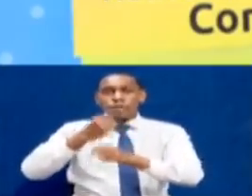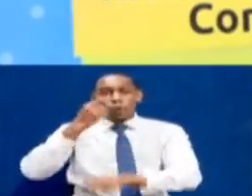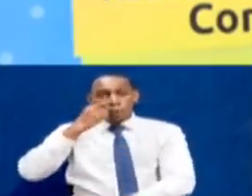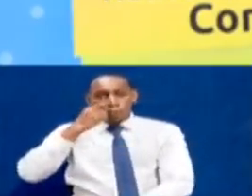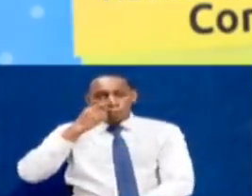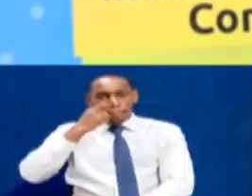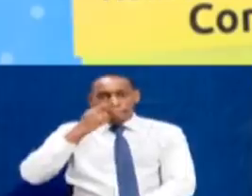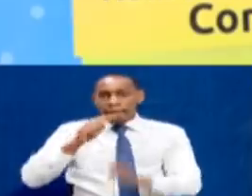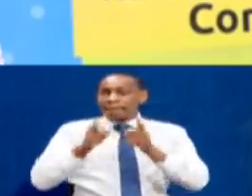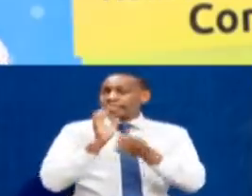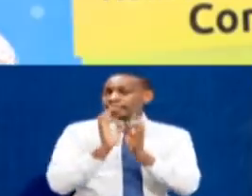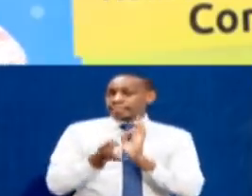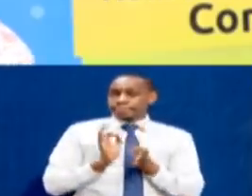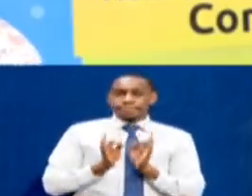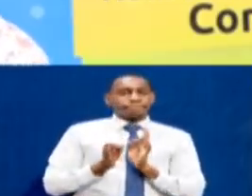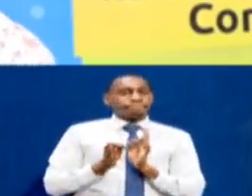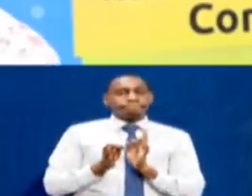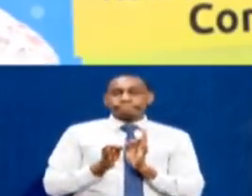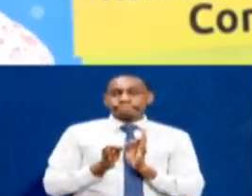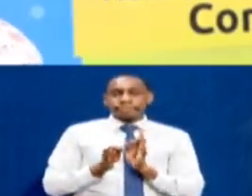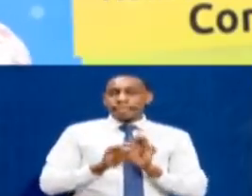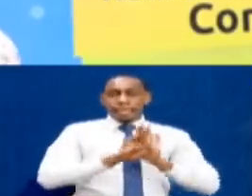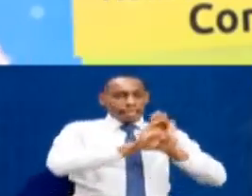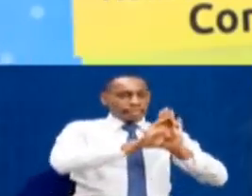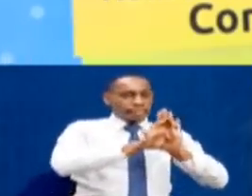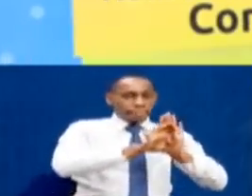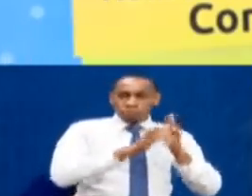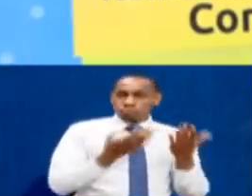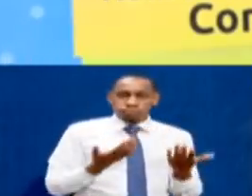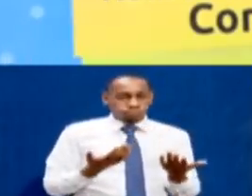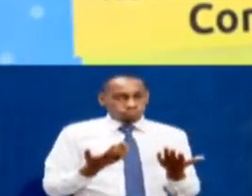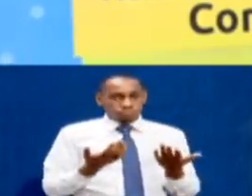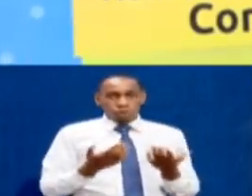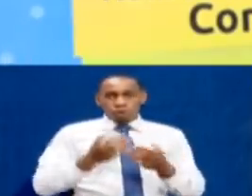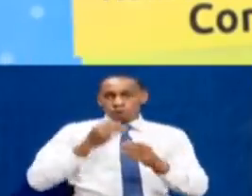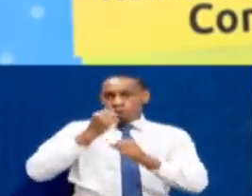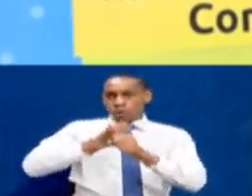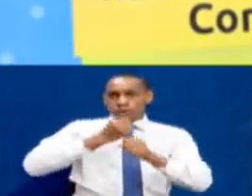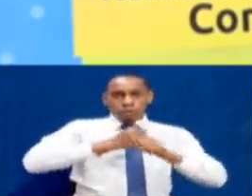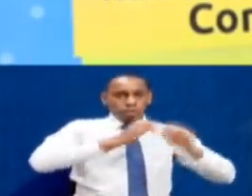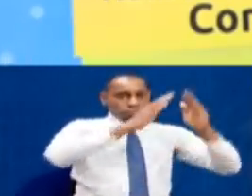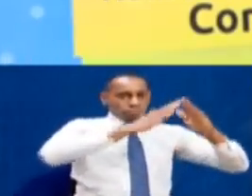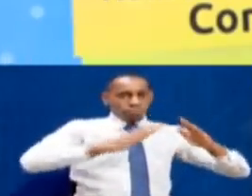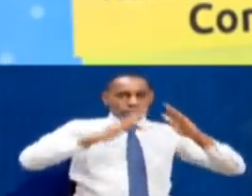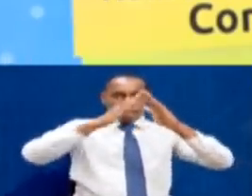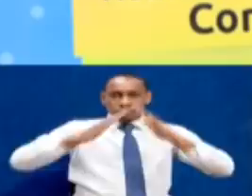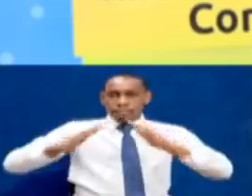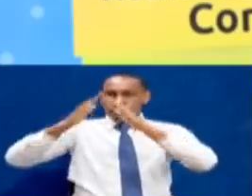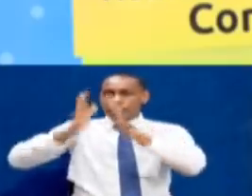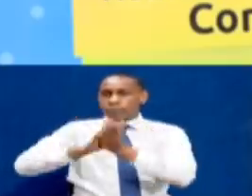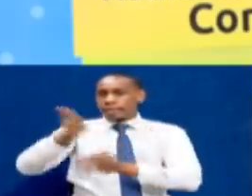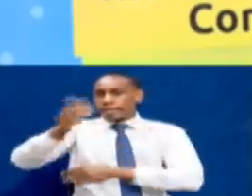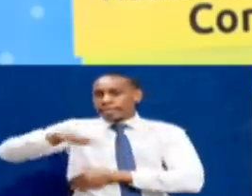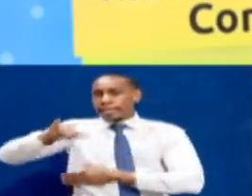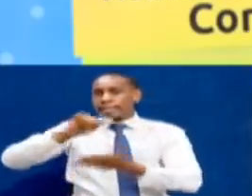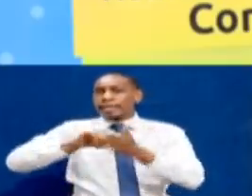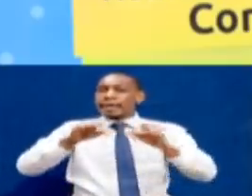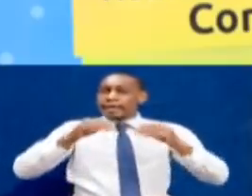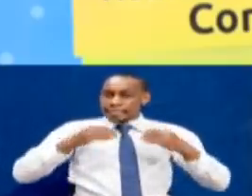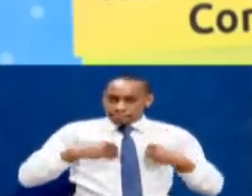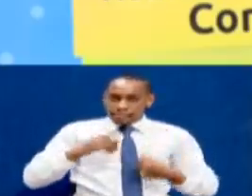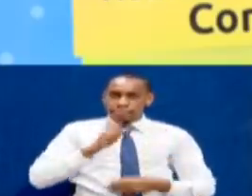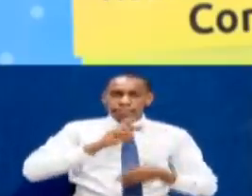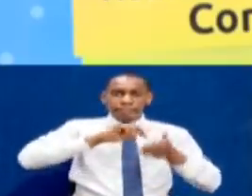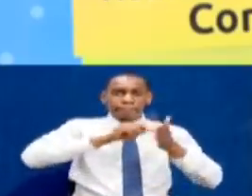home. But in the event that, for instance, you are in Kazi Kwa Mitaa and other areas that we have allowed,